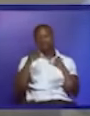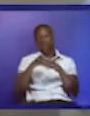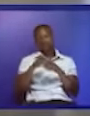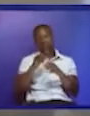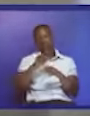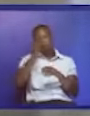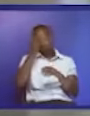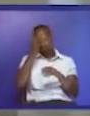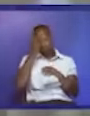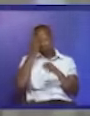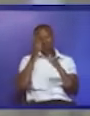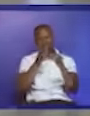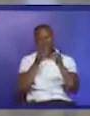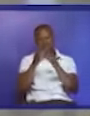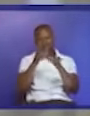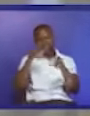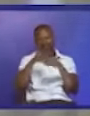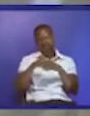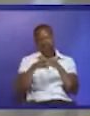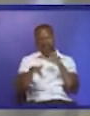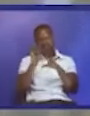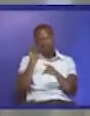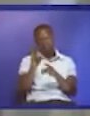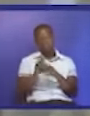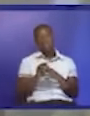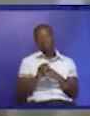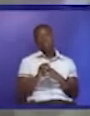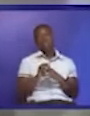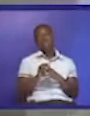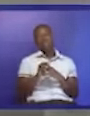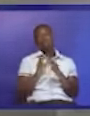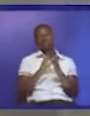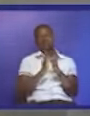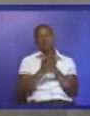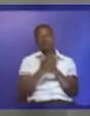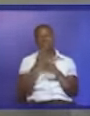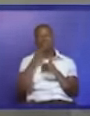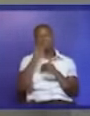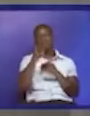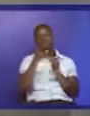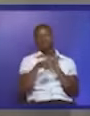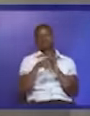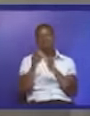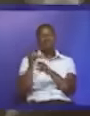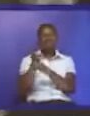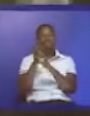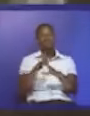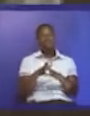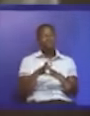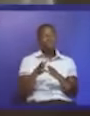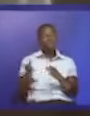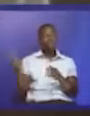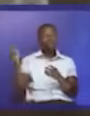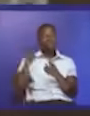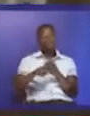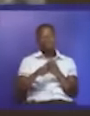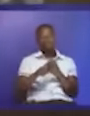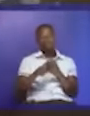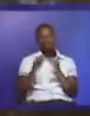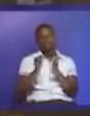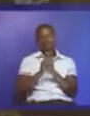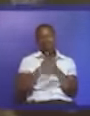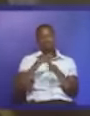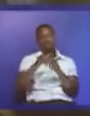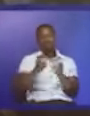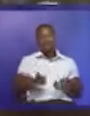politically, can find expression spiritually. By the decree of the watchers, he says, to the intent that all who are